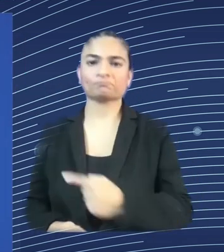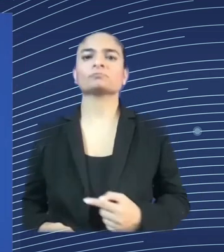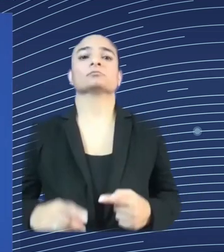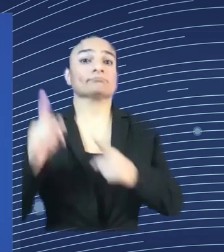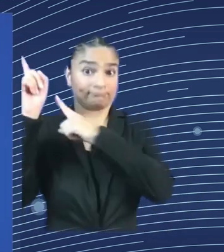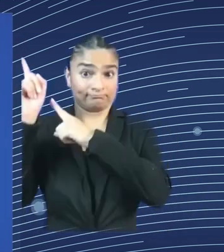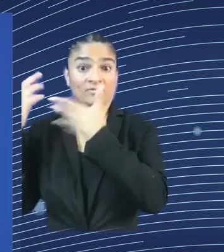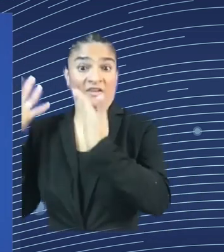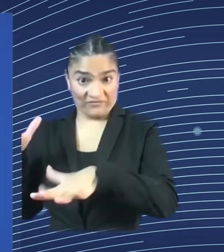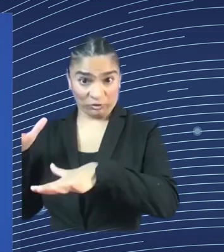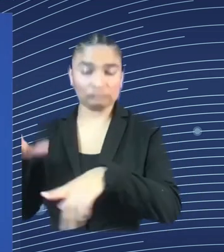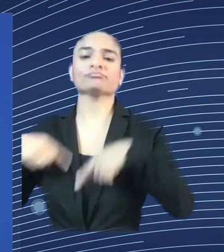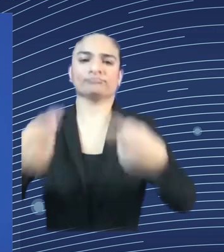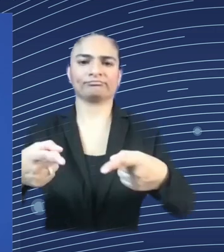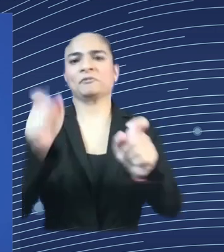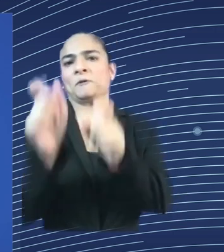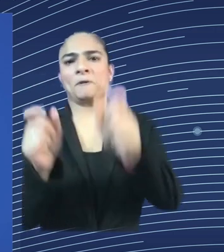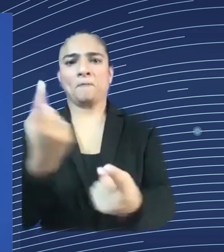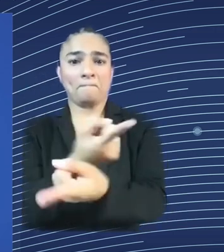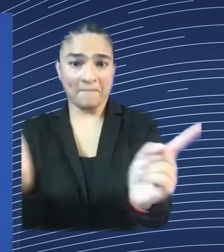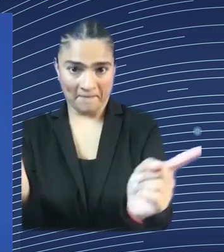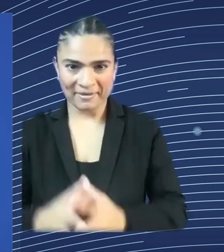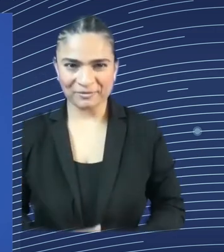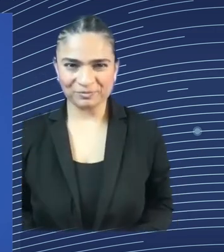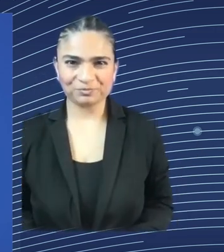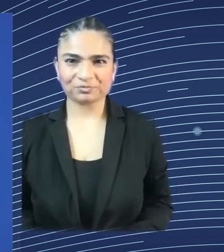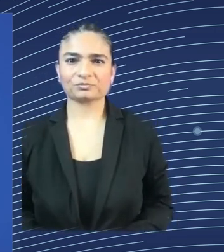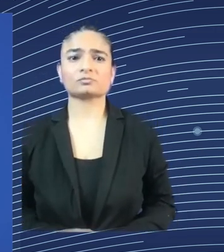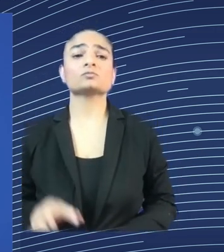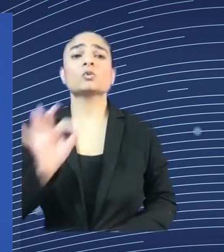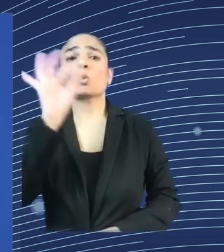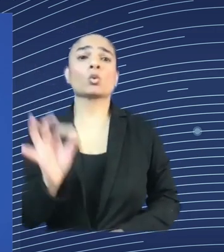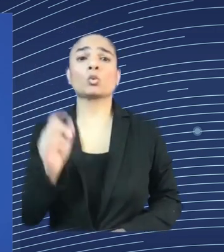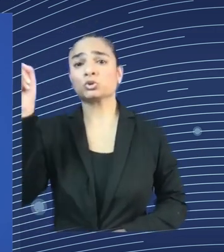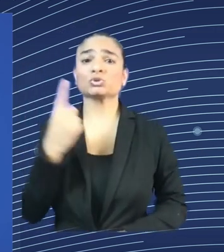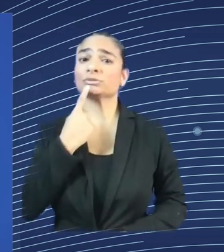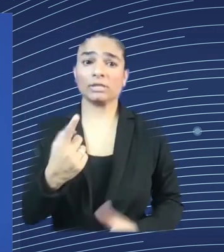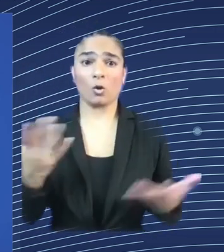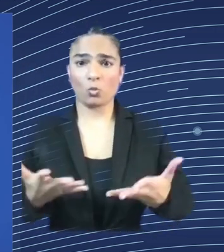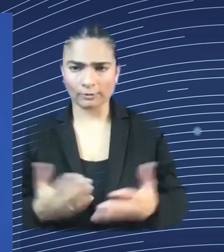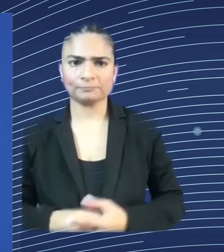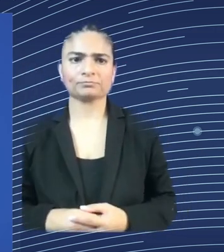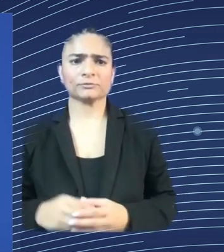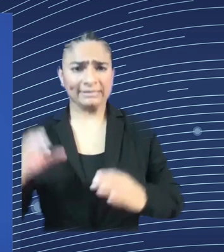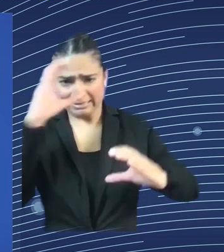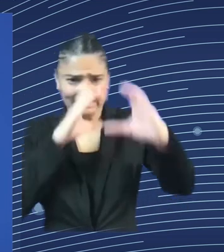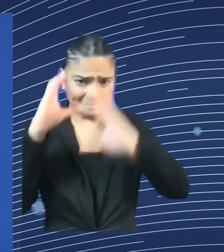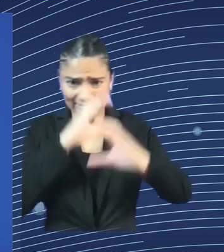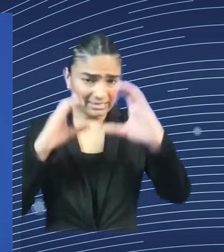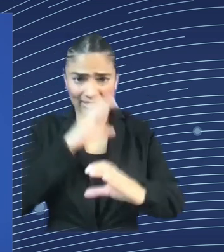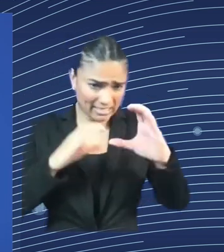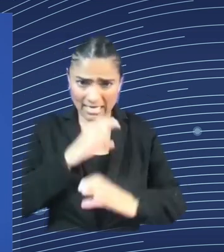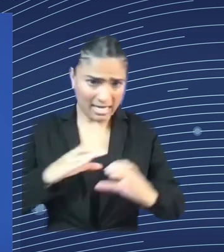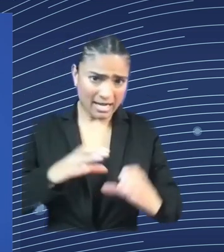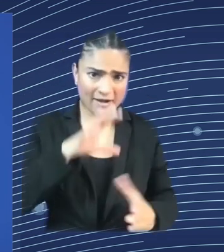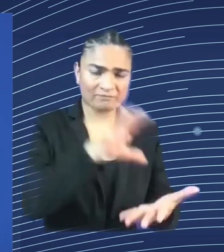shall find. That's a Dutch expression. If you look into a specific kind of business, you will find fraud there, which will be